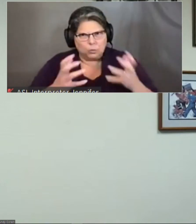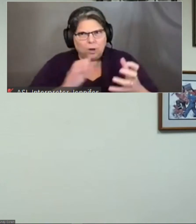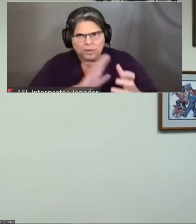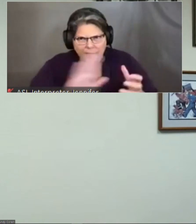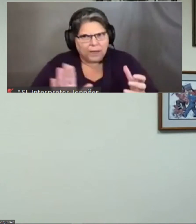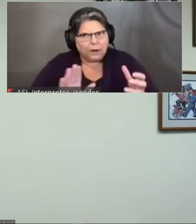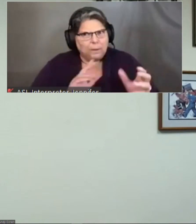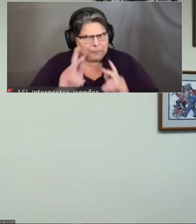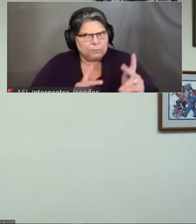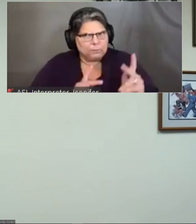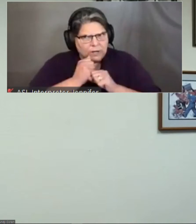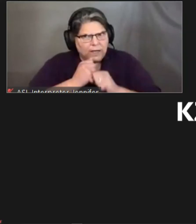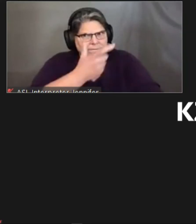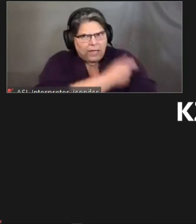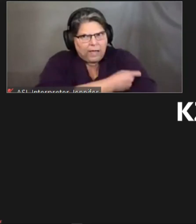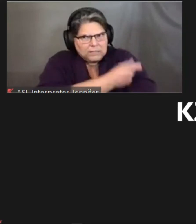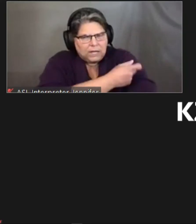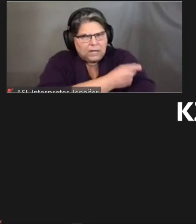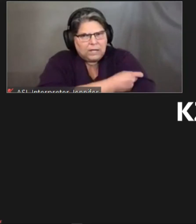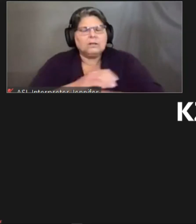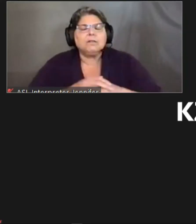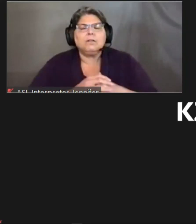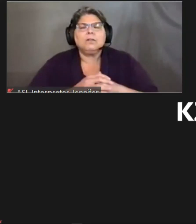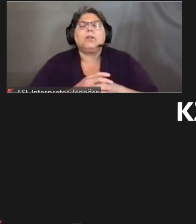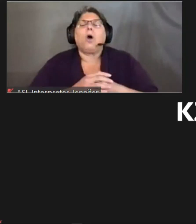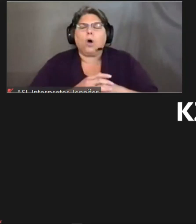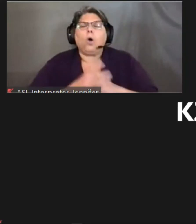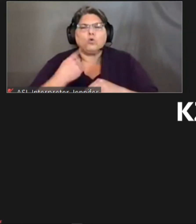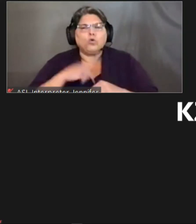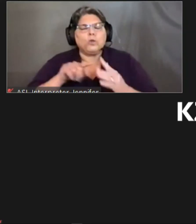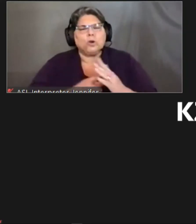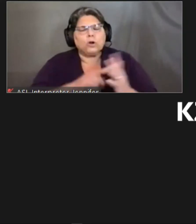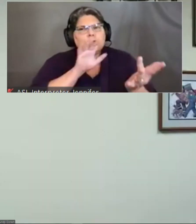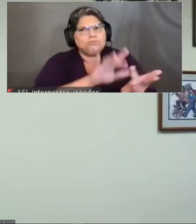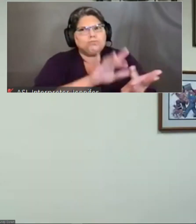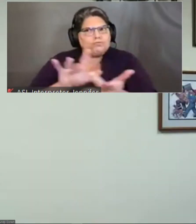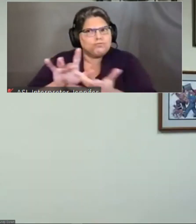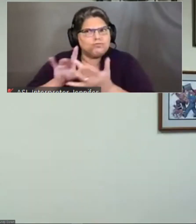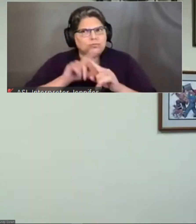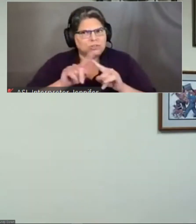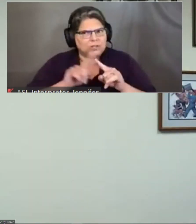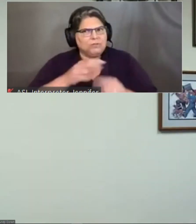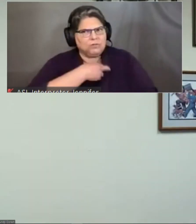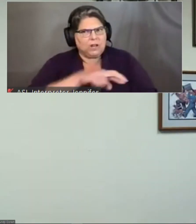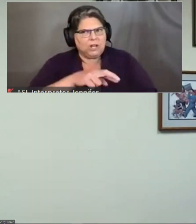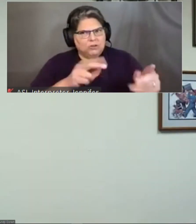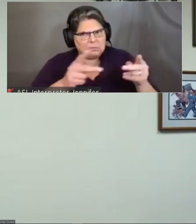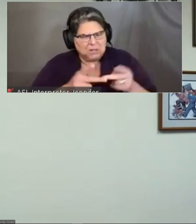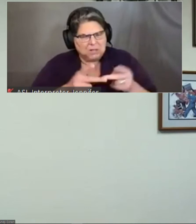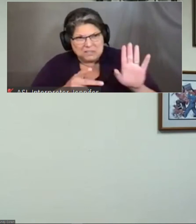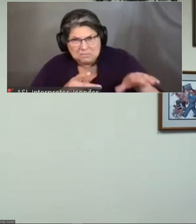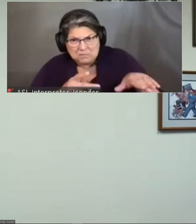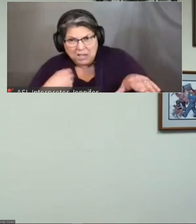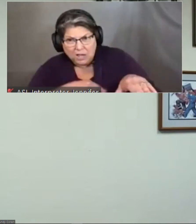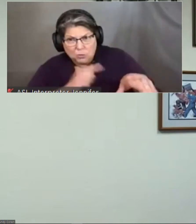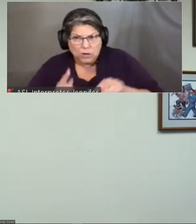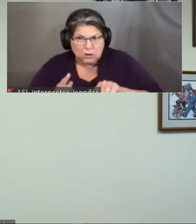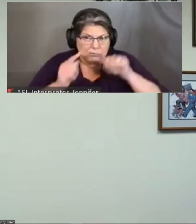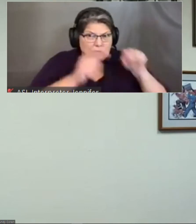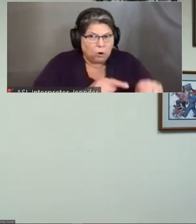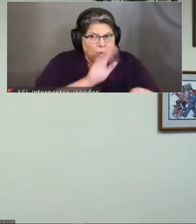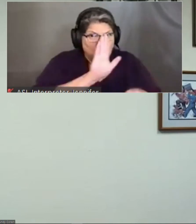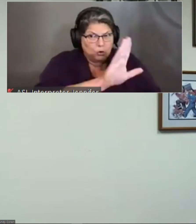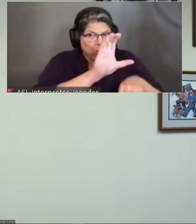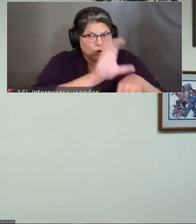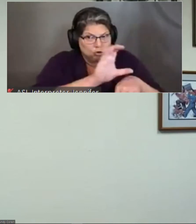And so we have begun to reach out and talk about having vaccination clinics right at the church, because